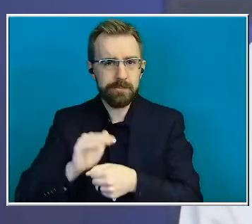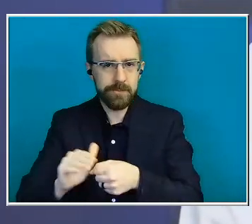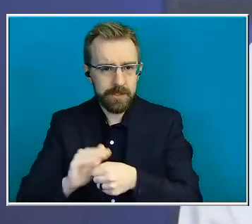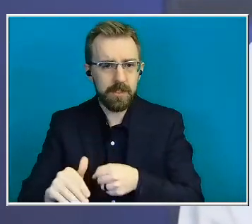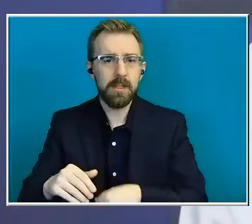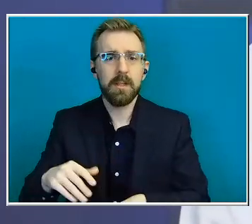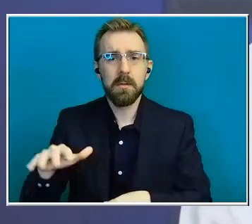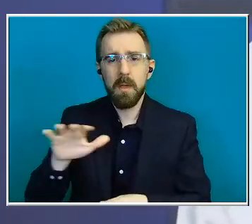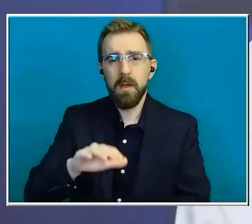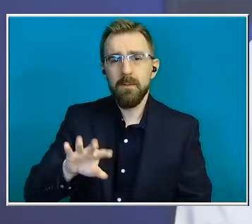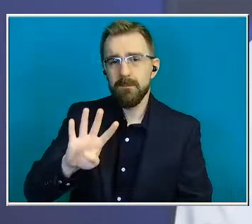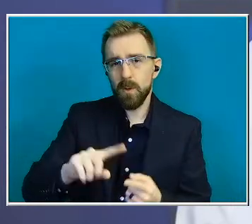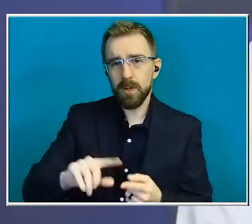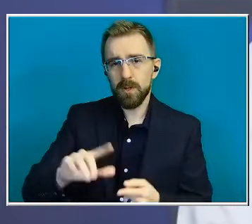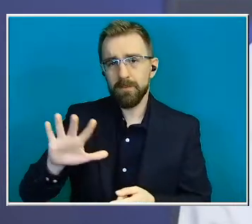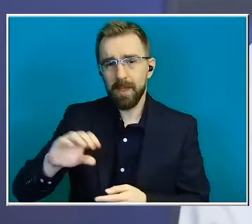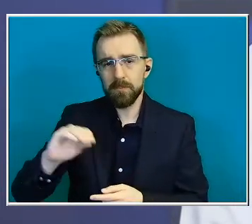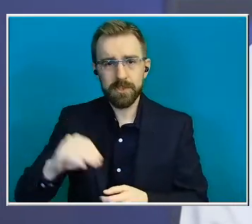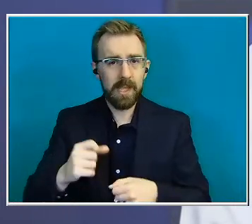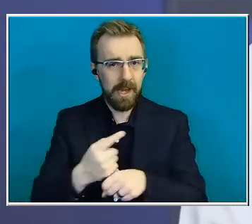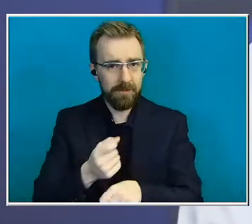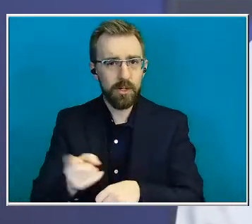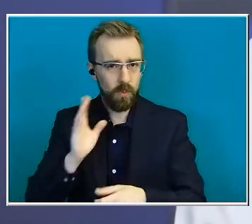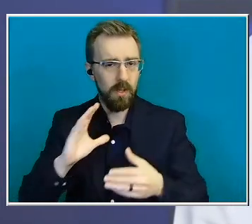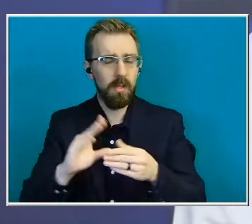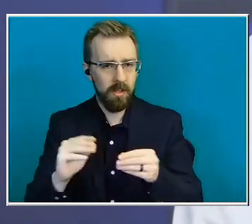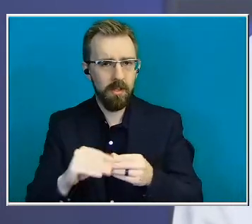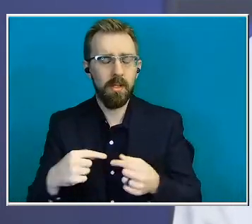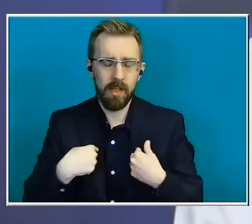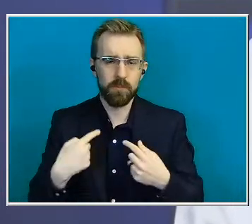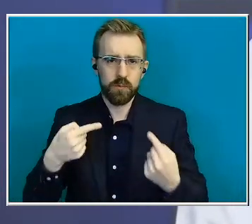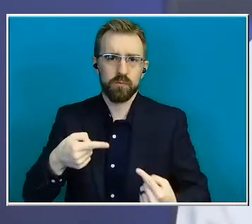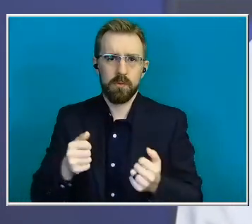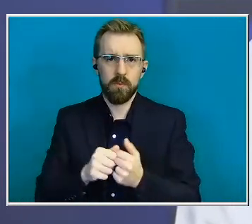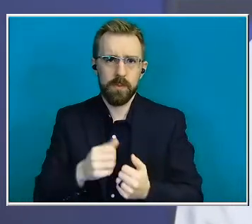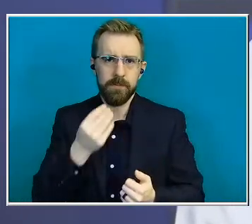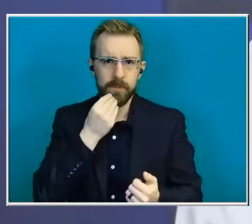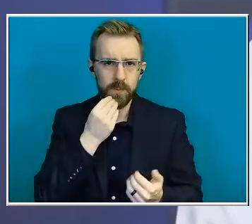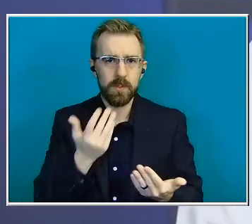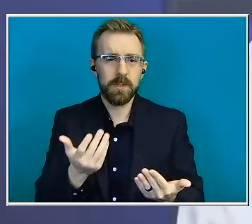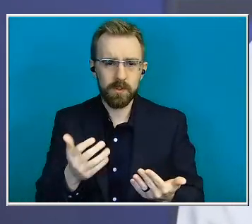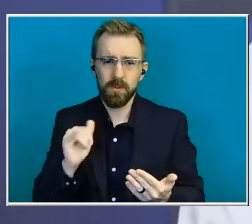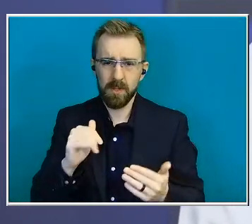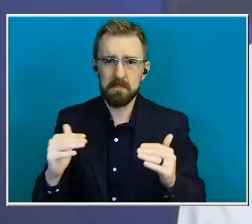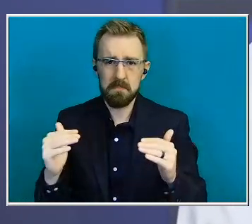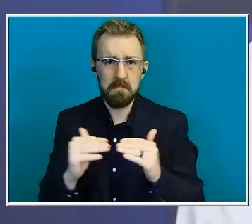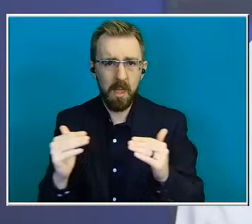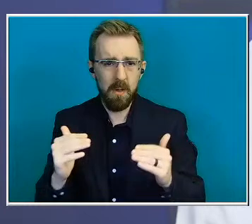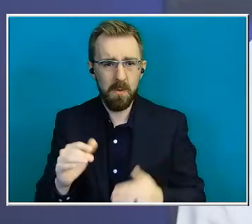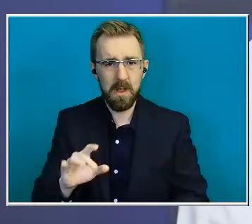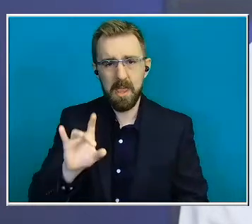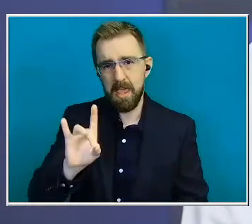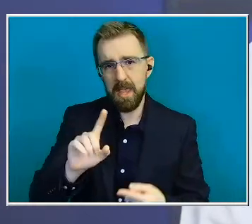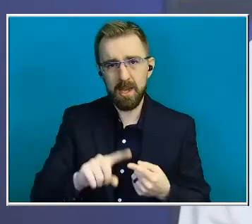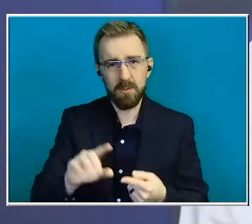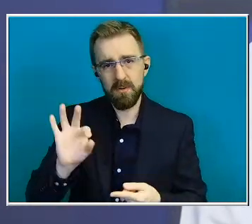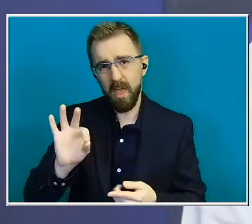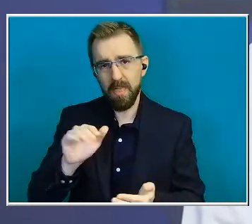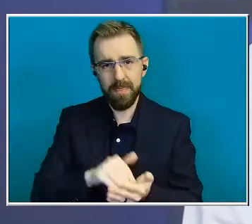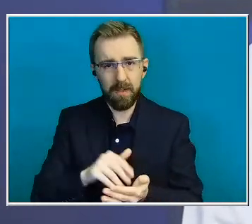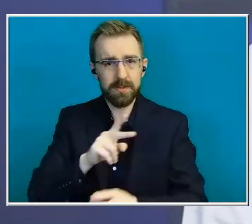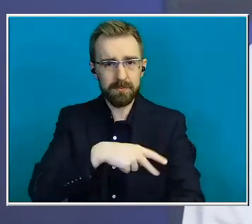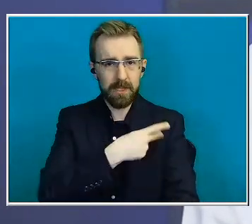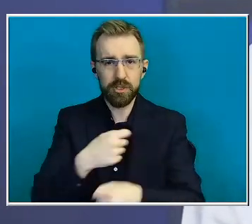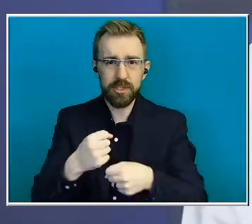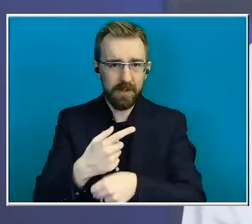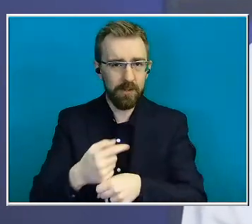to year will tell us that that's something that they're struggling with. And so that equates to 8,000-9,000 patients every single year that we're interacting with on a